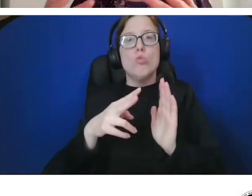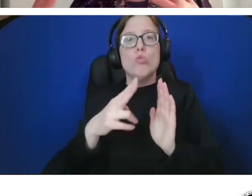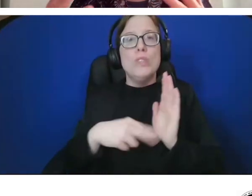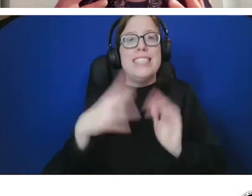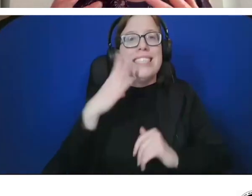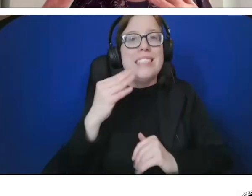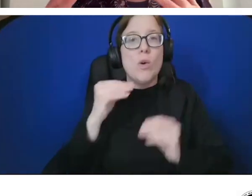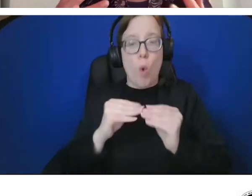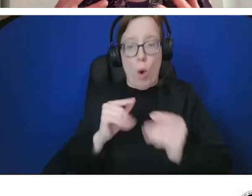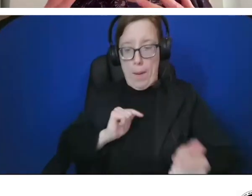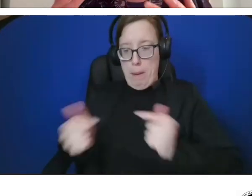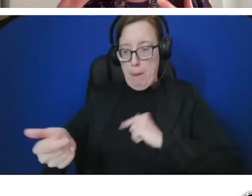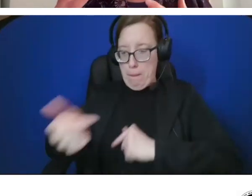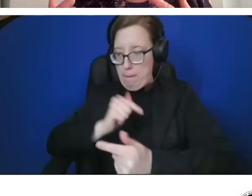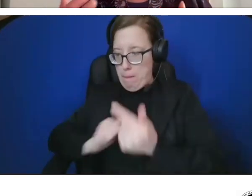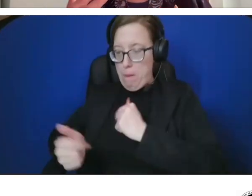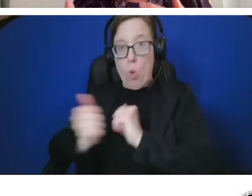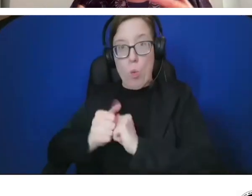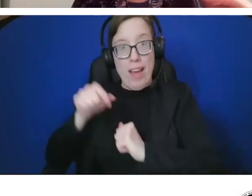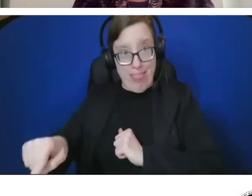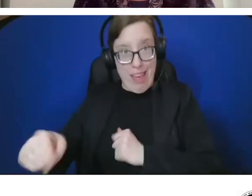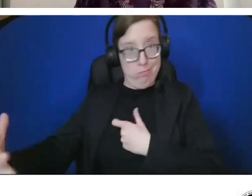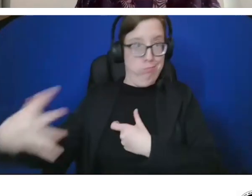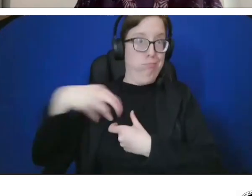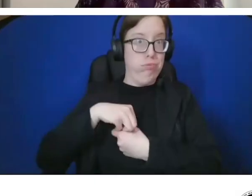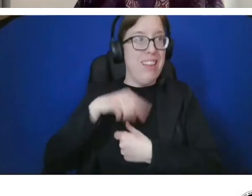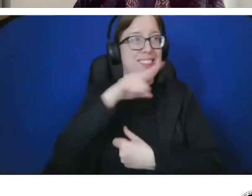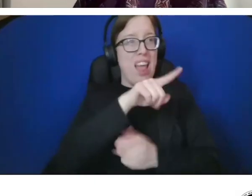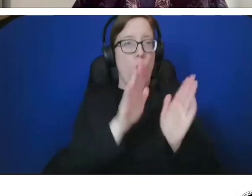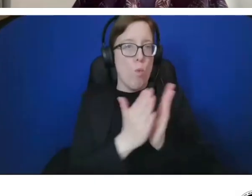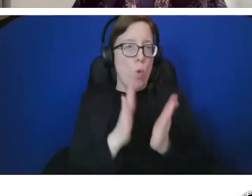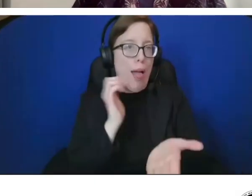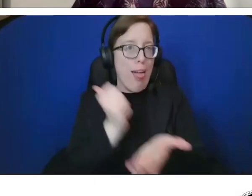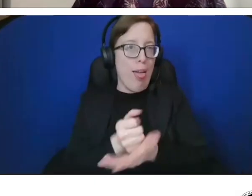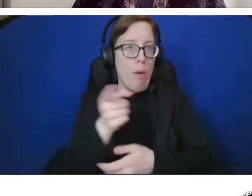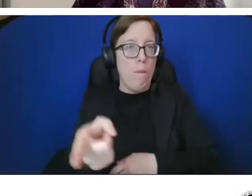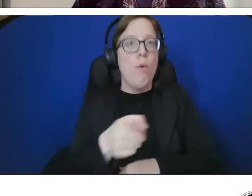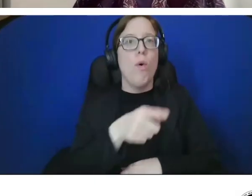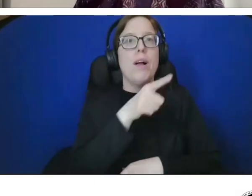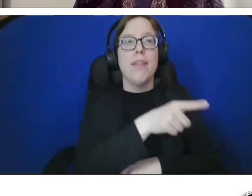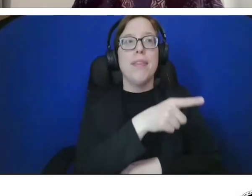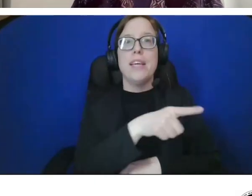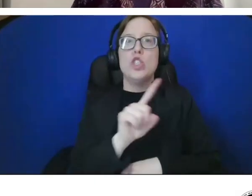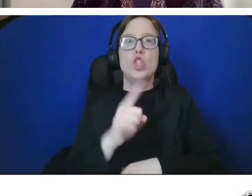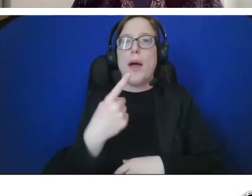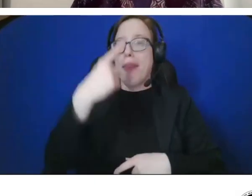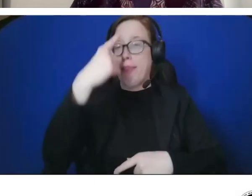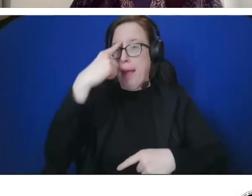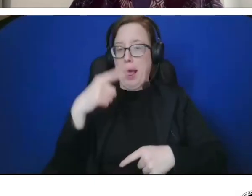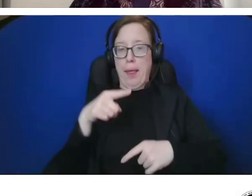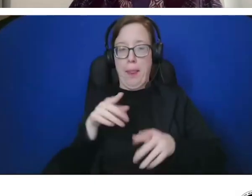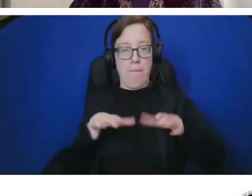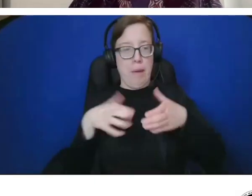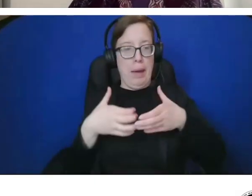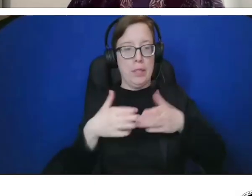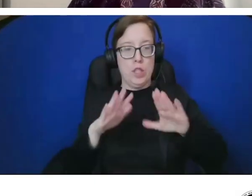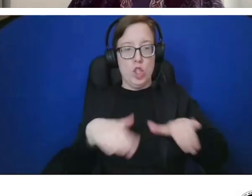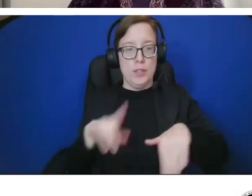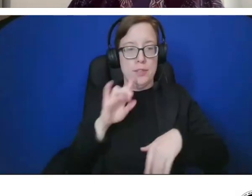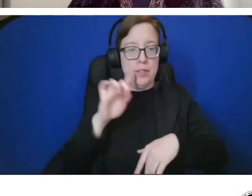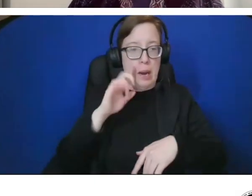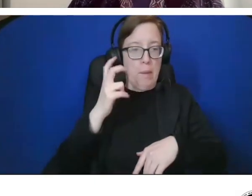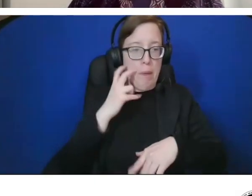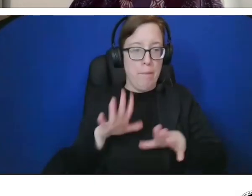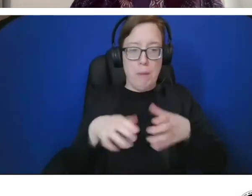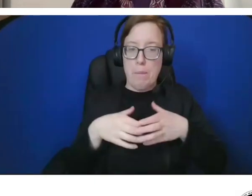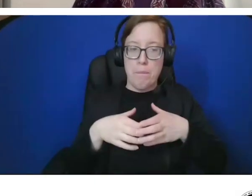are interactive with the learner who's deafblind, then this book will help you. So this book goes beyond thinking about the population of